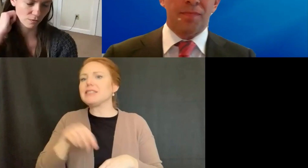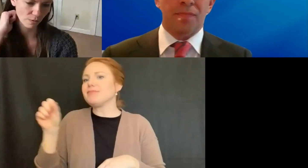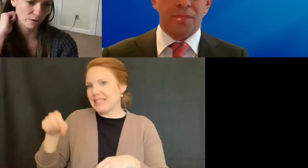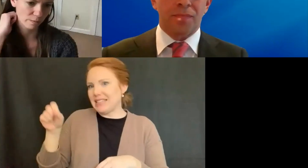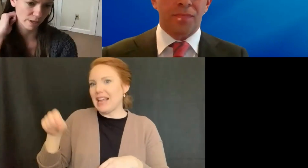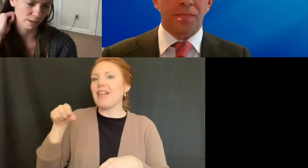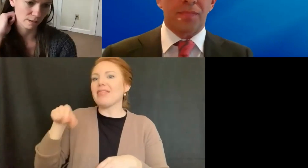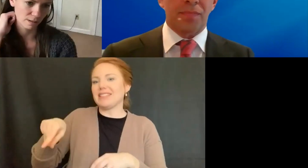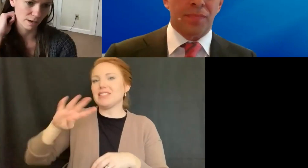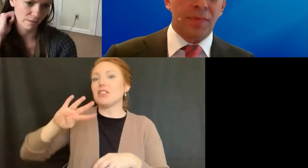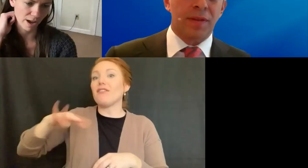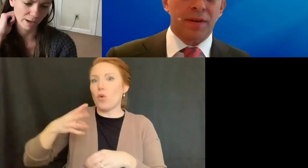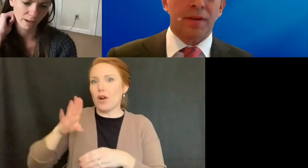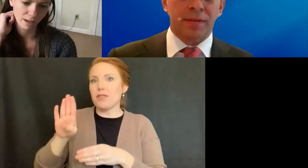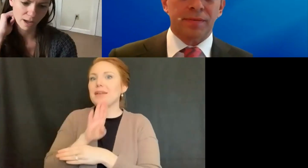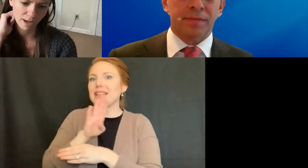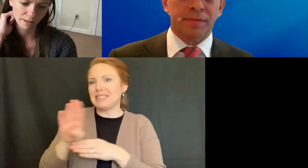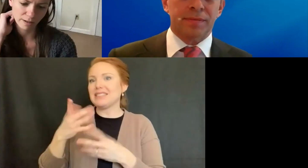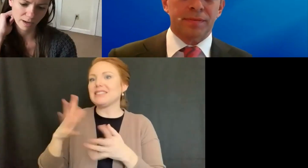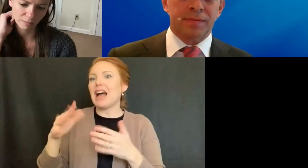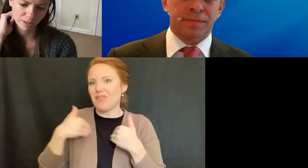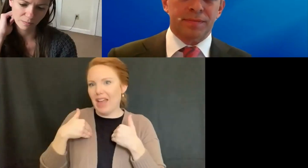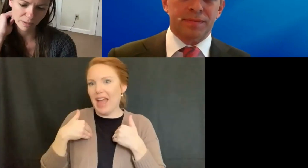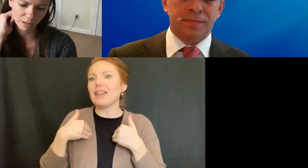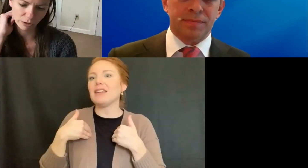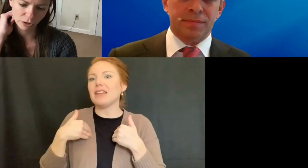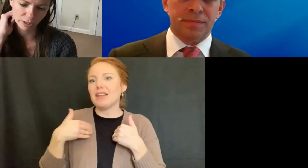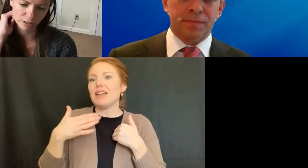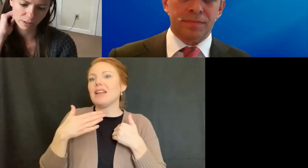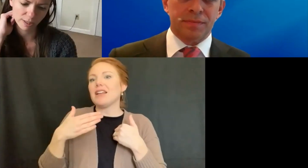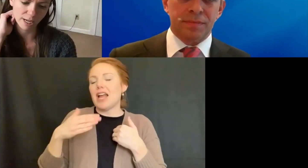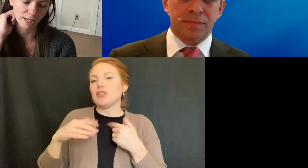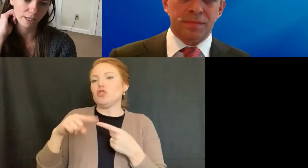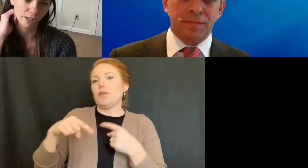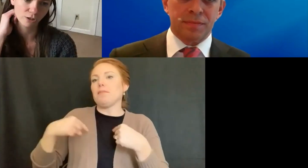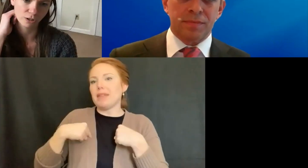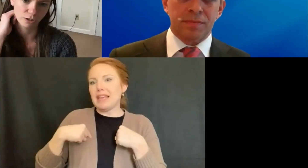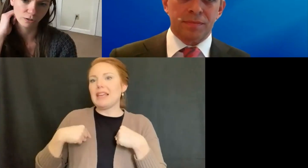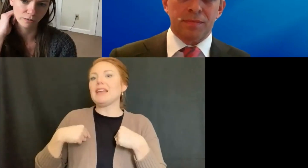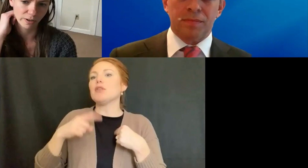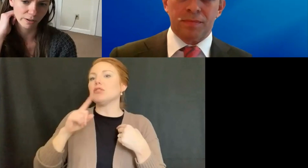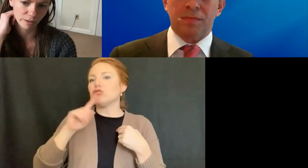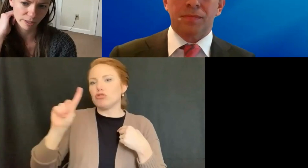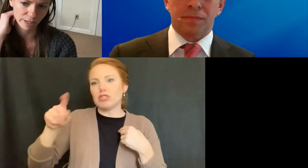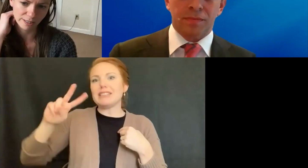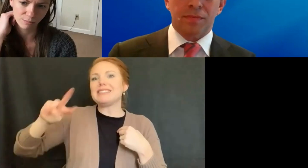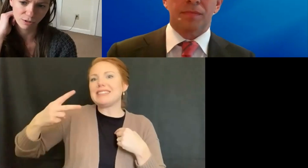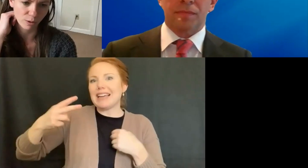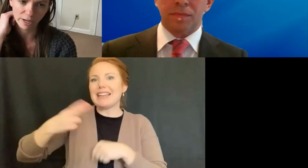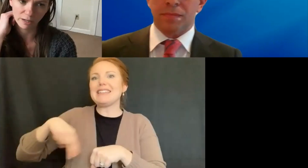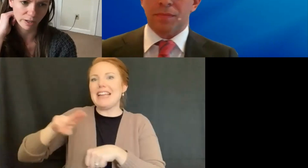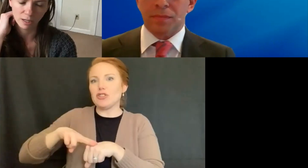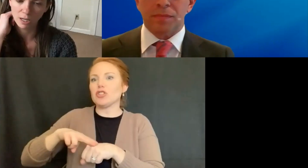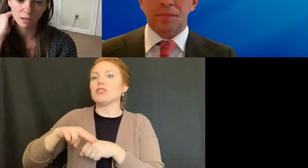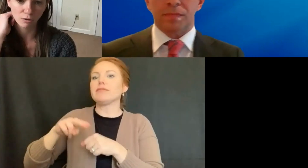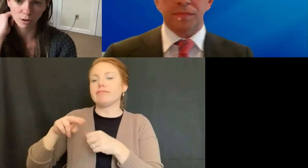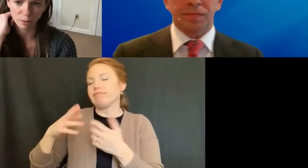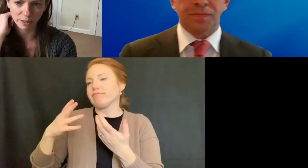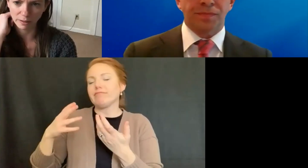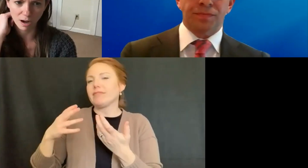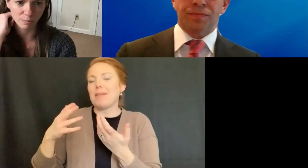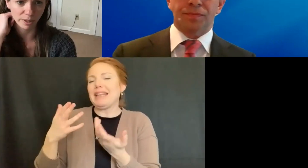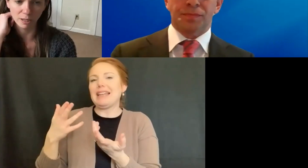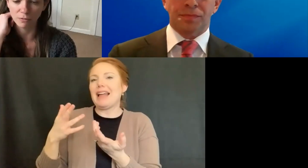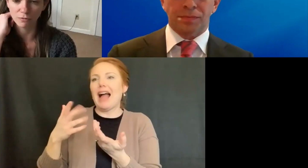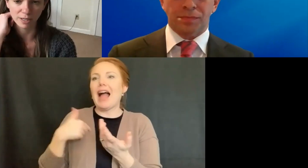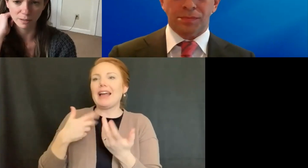is the fourth business that I've had. And to me, it was just second nature to the very first thing I did before I even incorporated